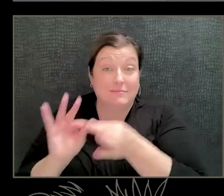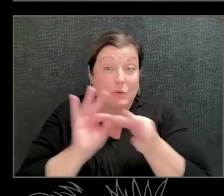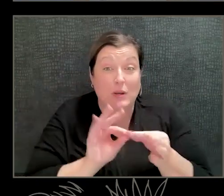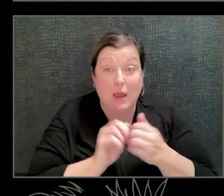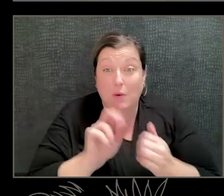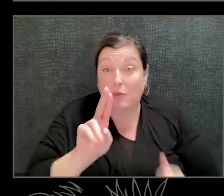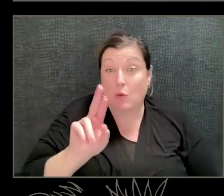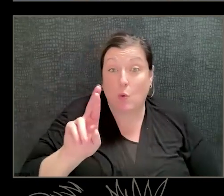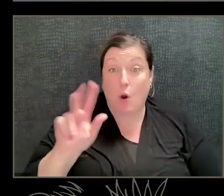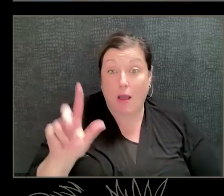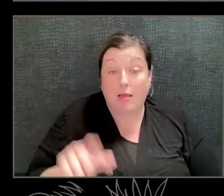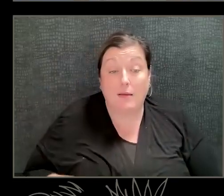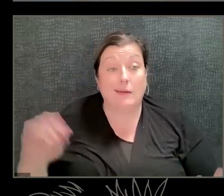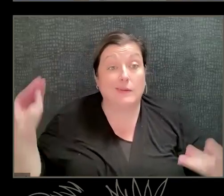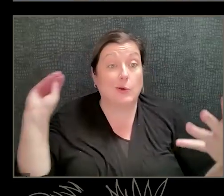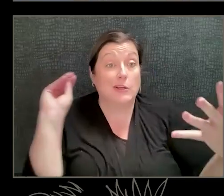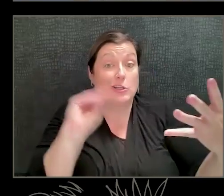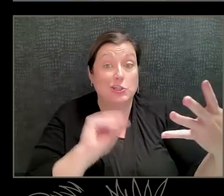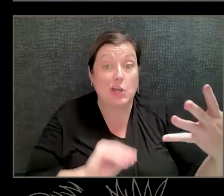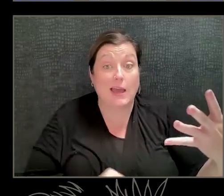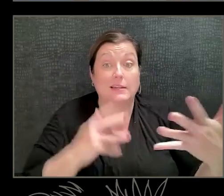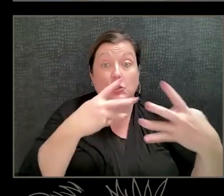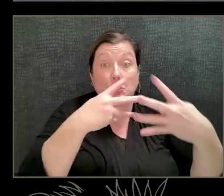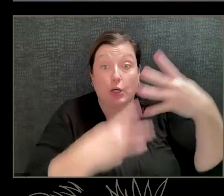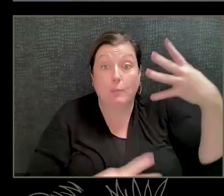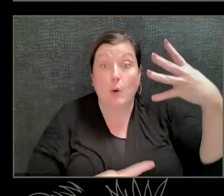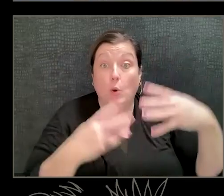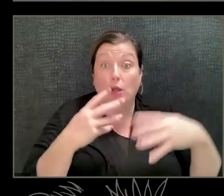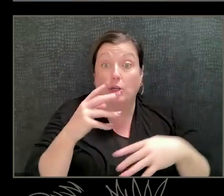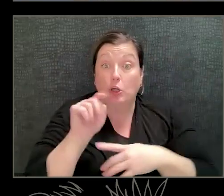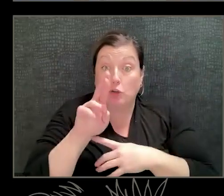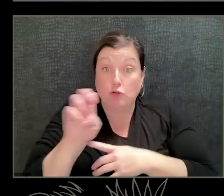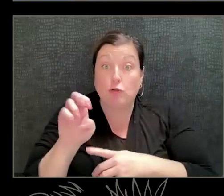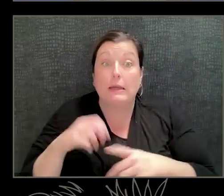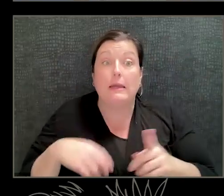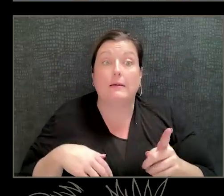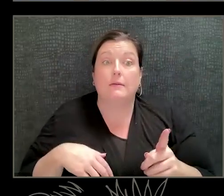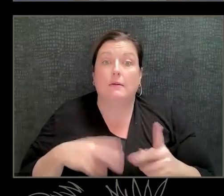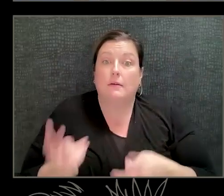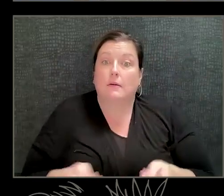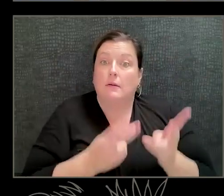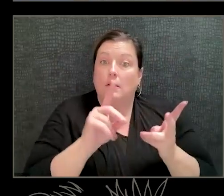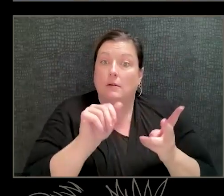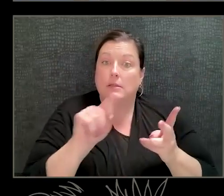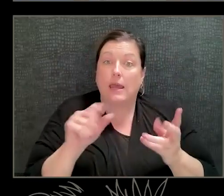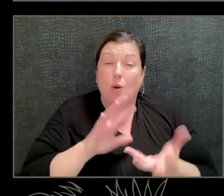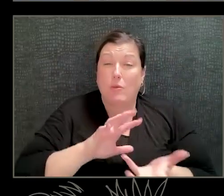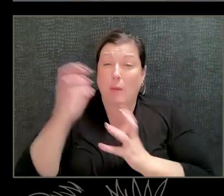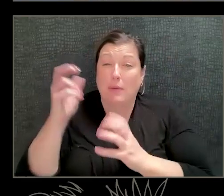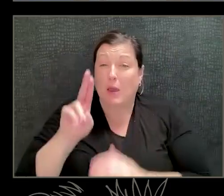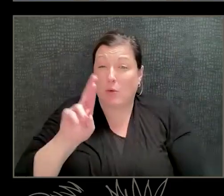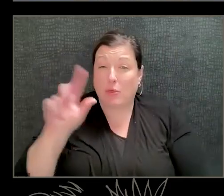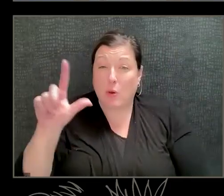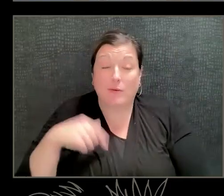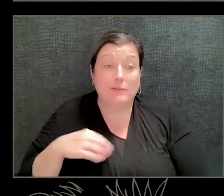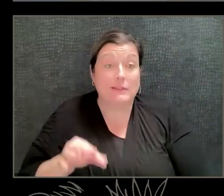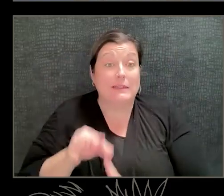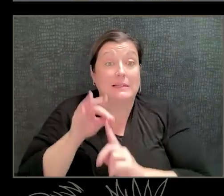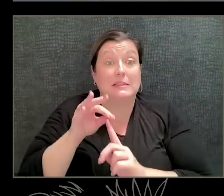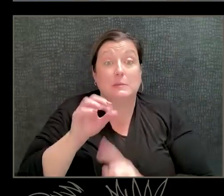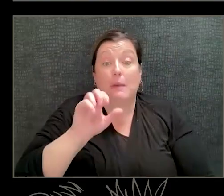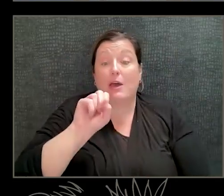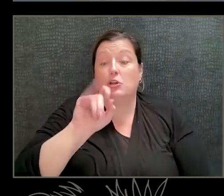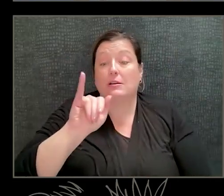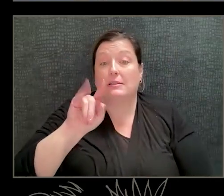URL. You can just inject them into your component tree, and you can load data in them without messing with your URL. There's like special syntax, like wrap it in